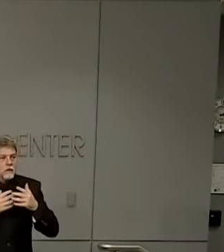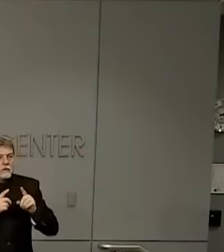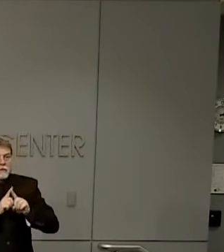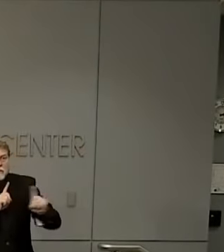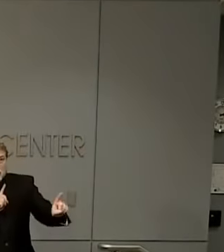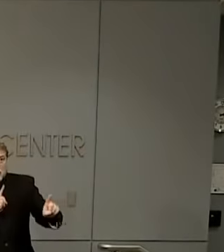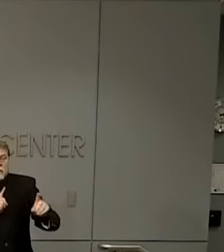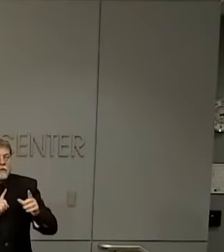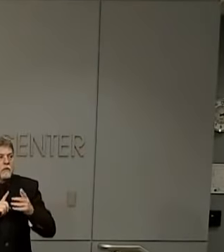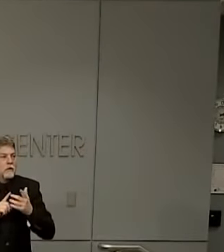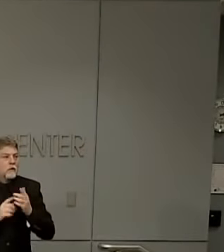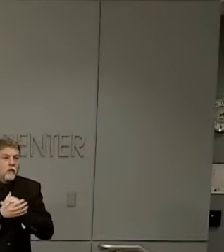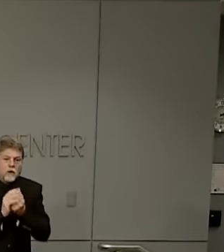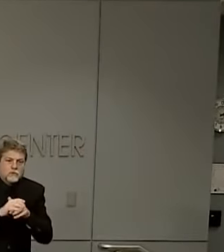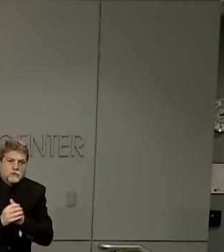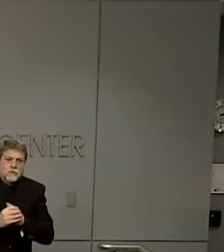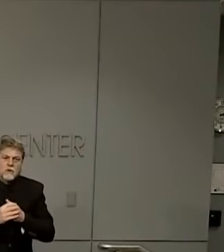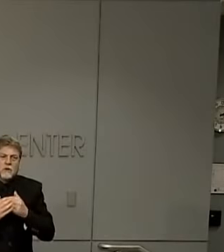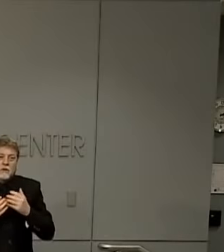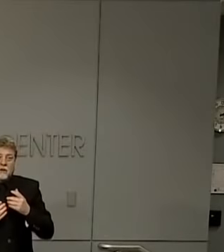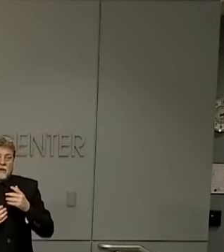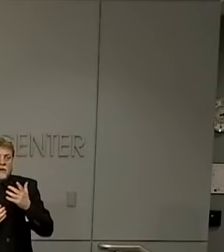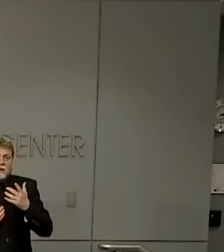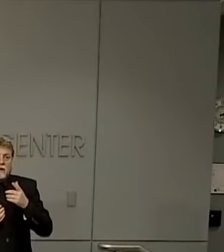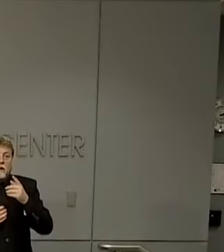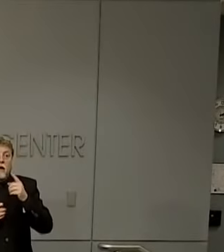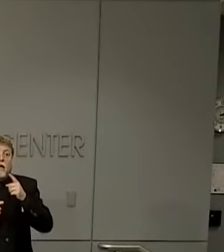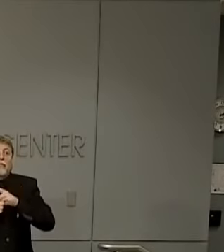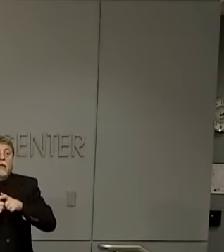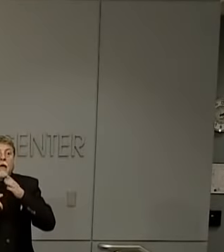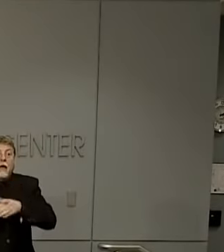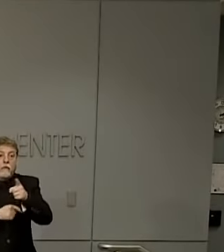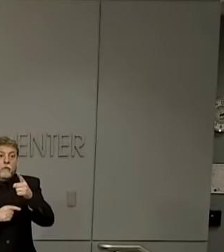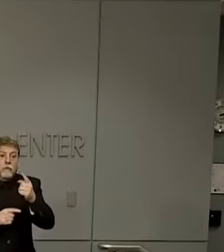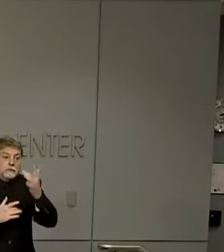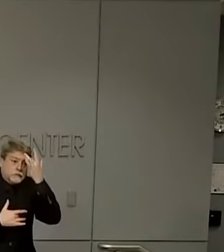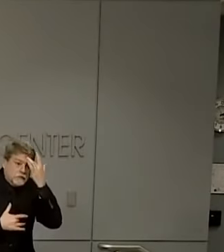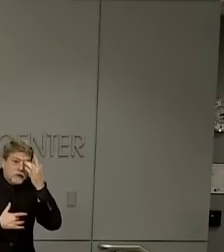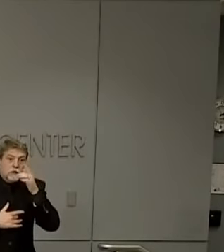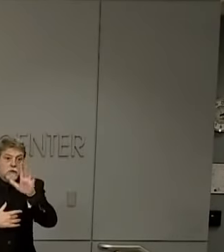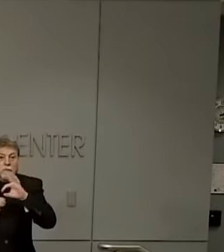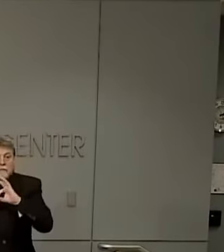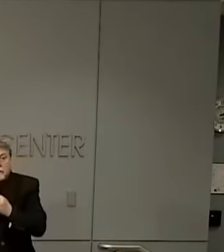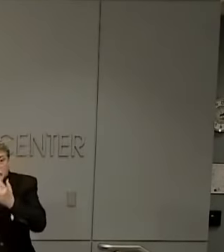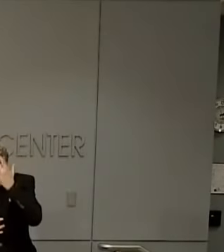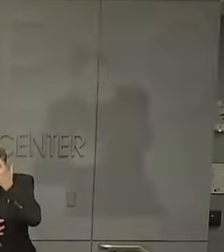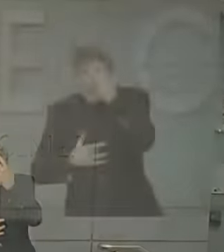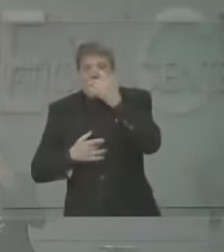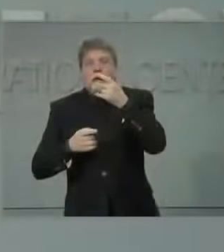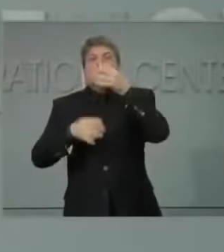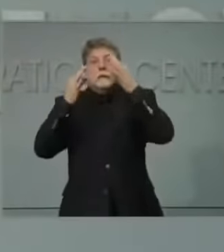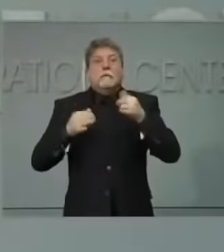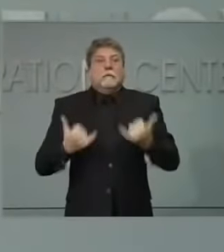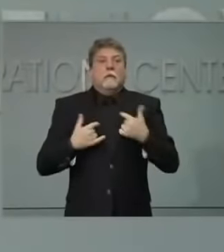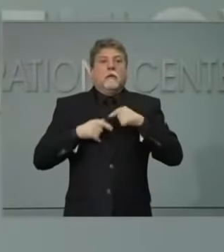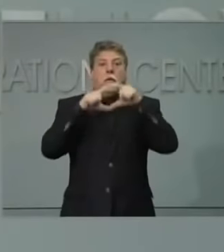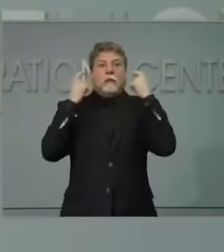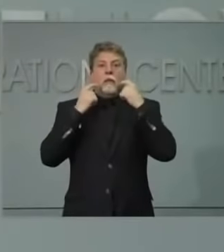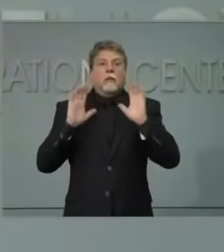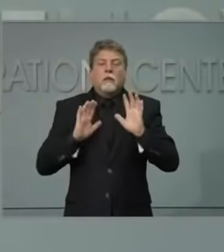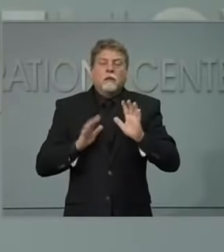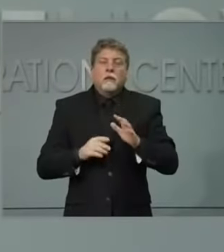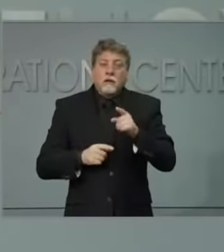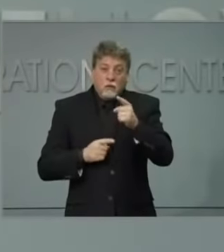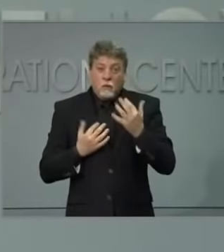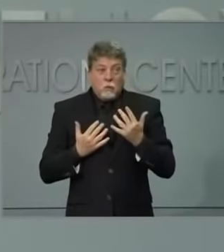often. Do not wait until it's you or your loved one alone in a hospital bed struggling against this virus. Do not wait until